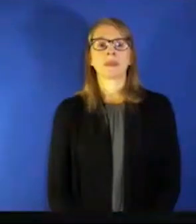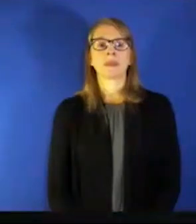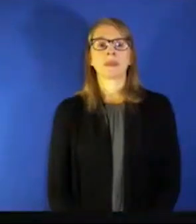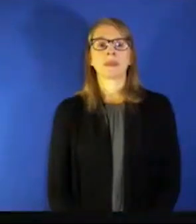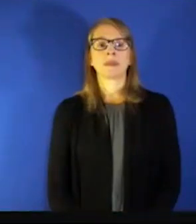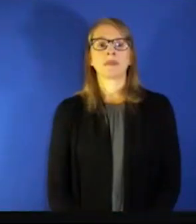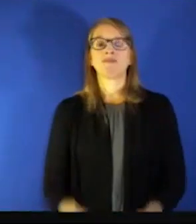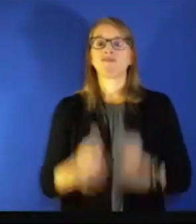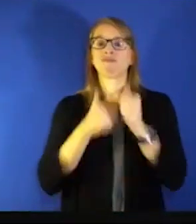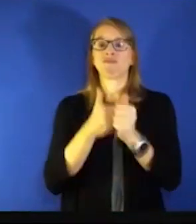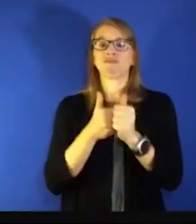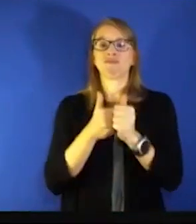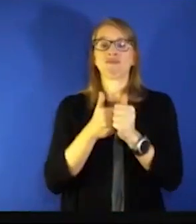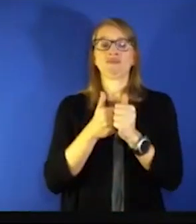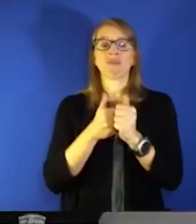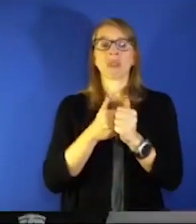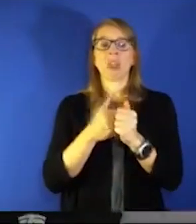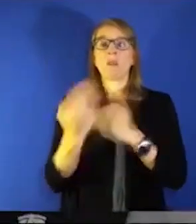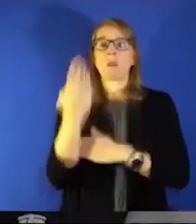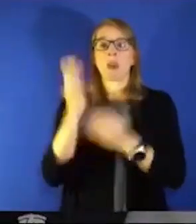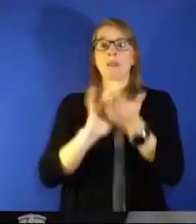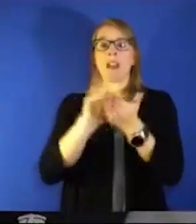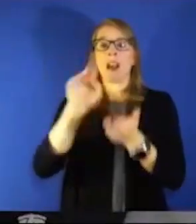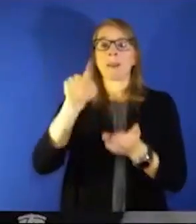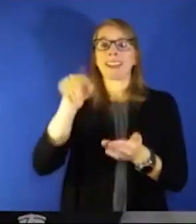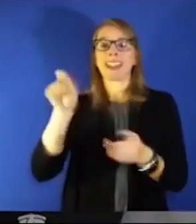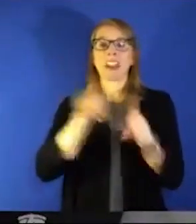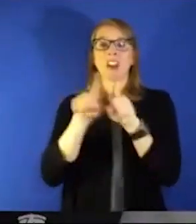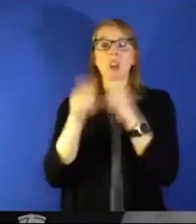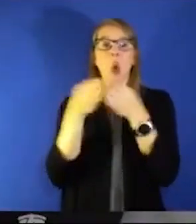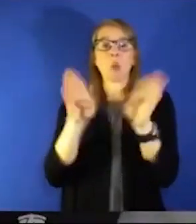Subscribe to our morning medical update and open mics